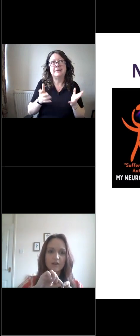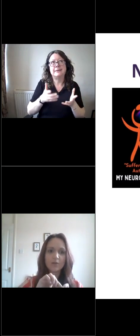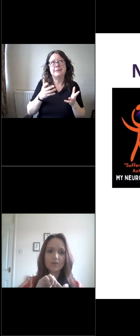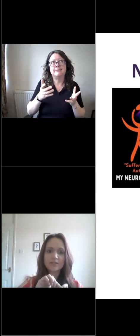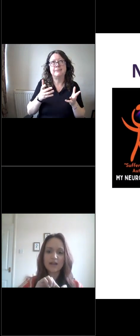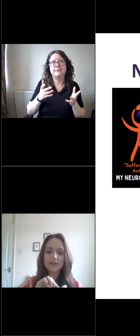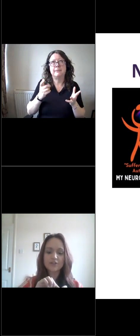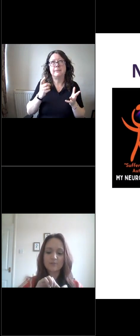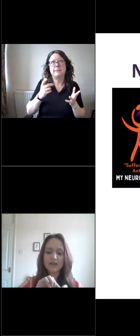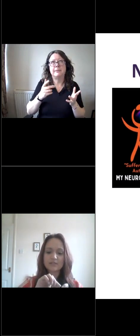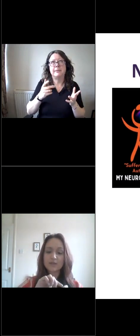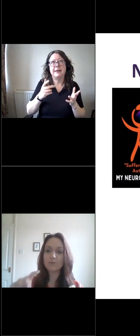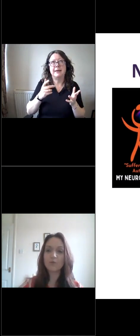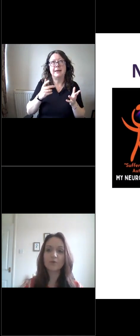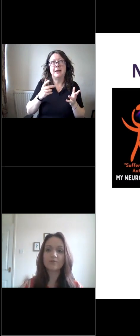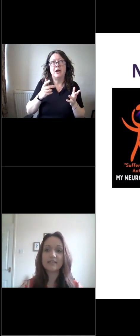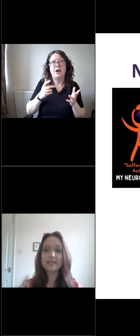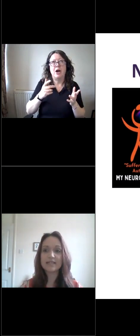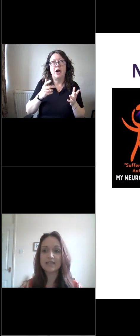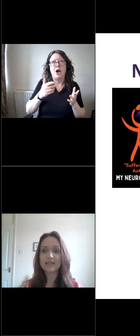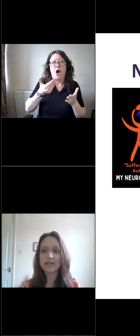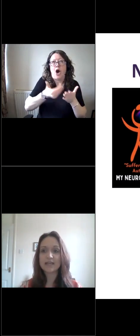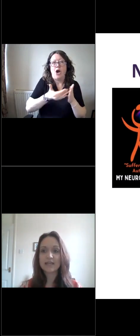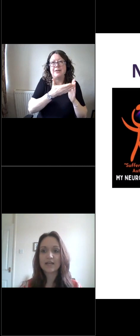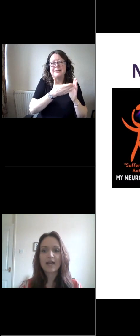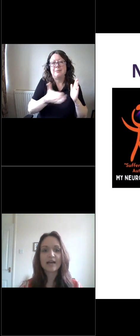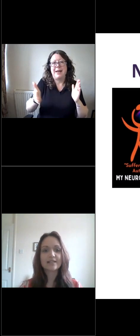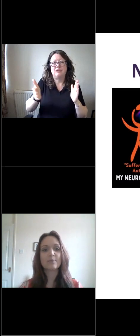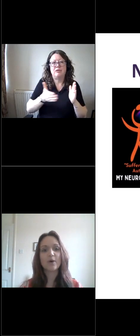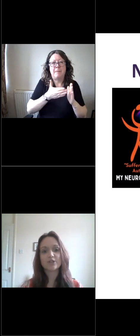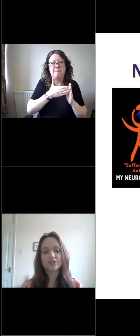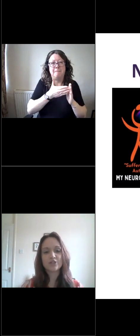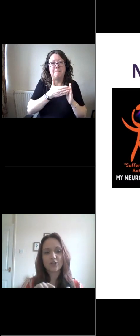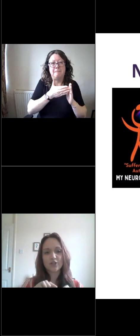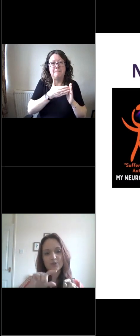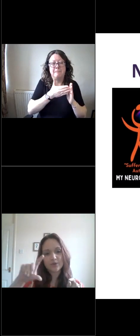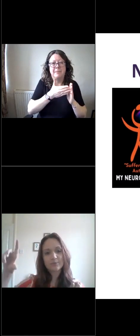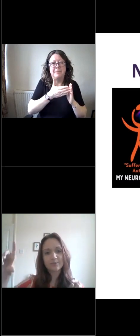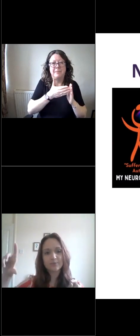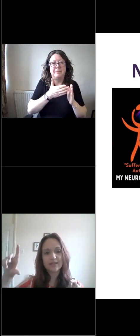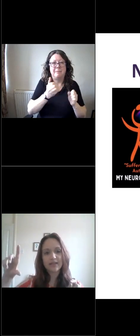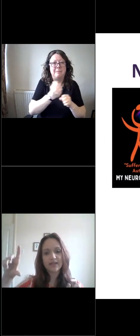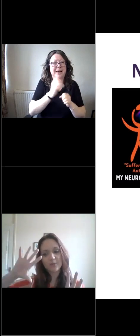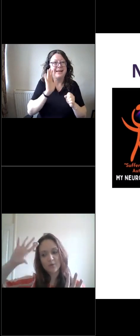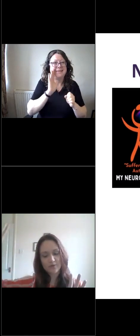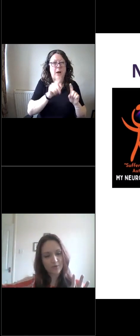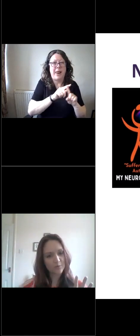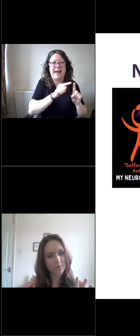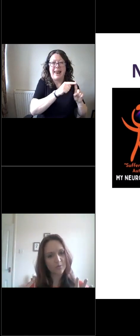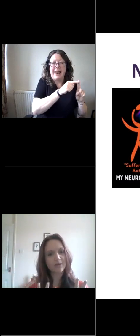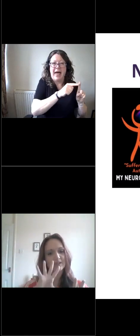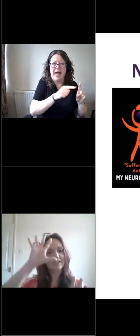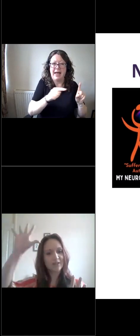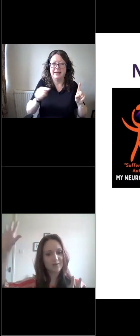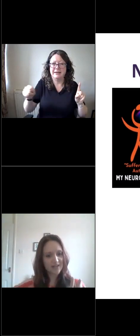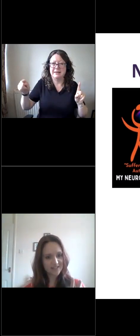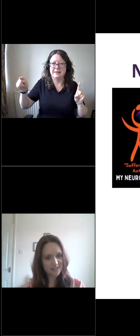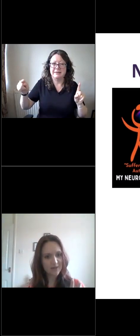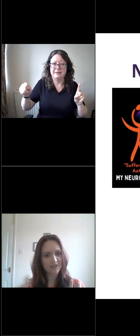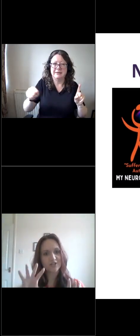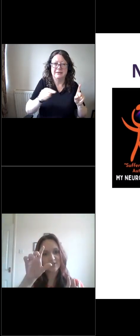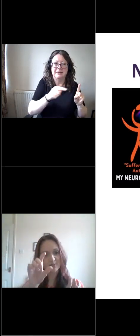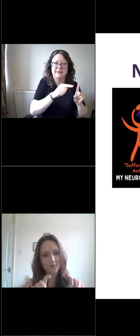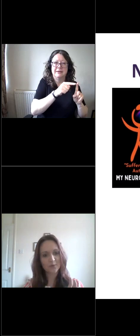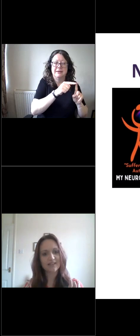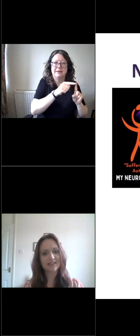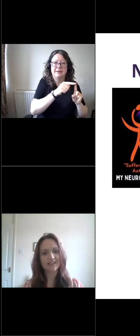being on the spectrum as being more of a linear thing, as opposed to being more of what we might think of it as